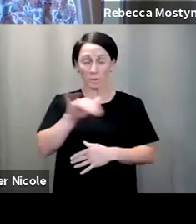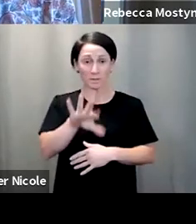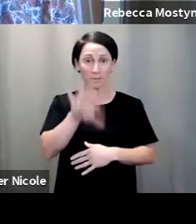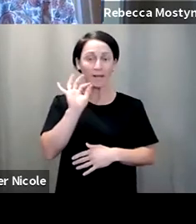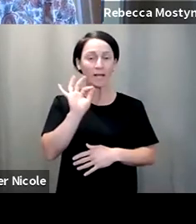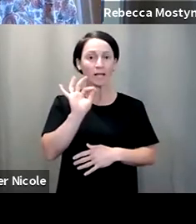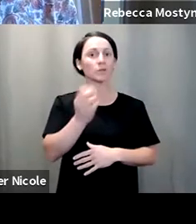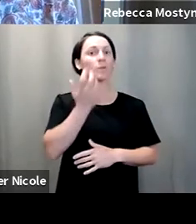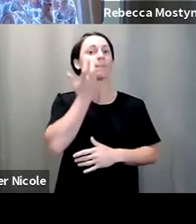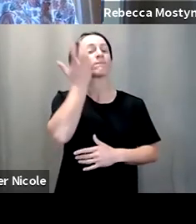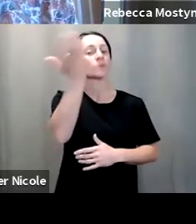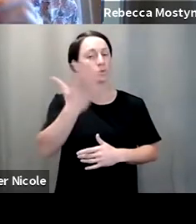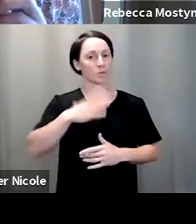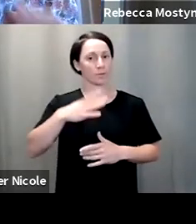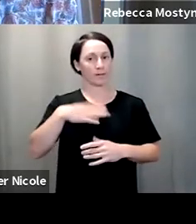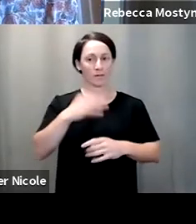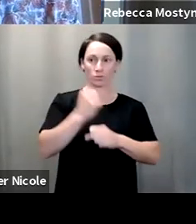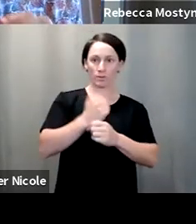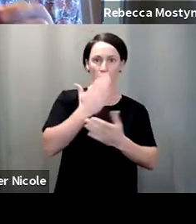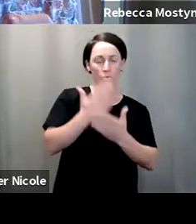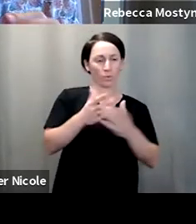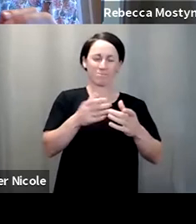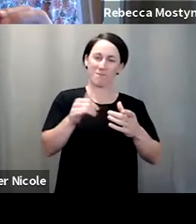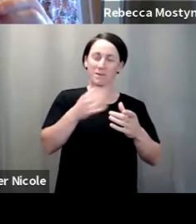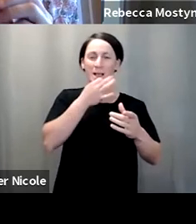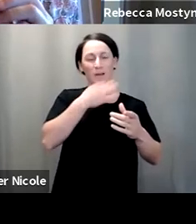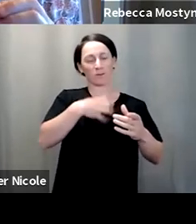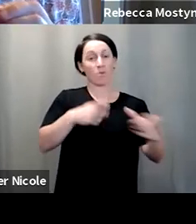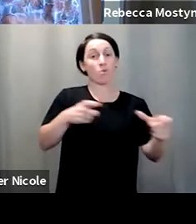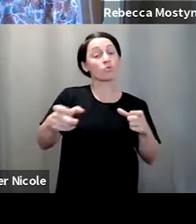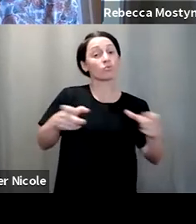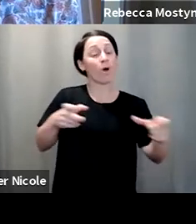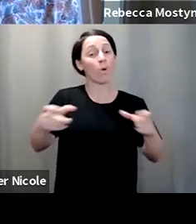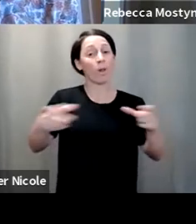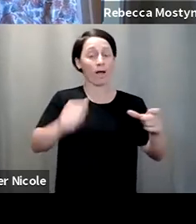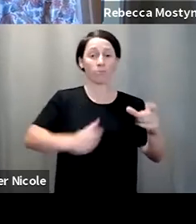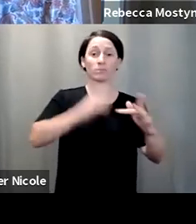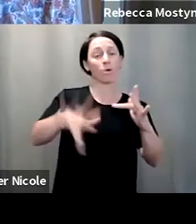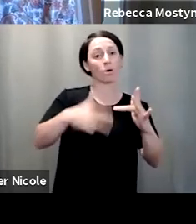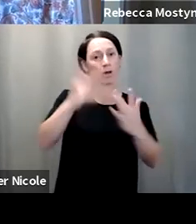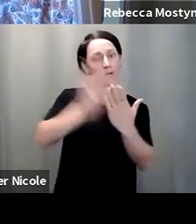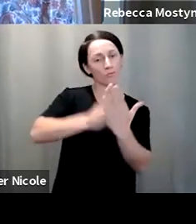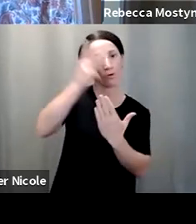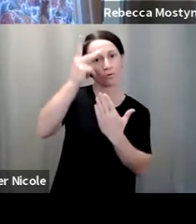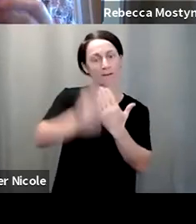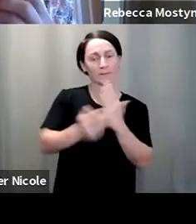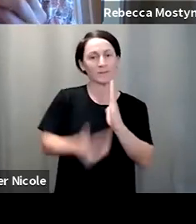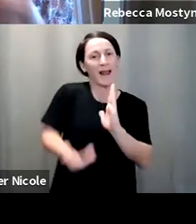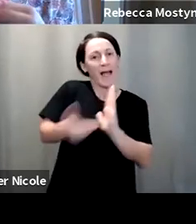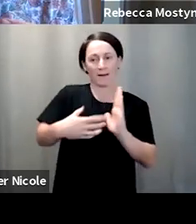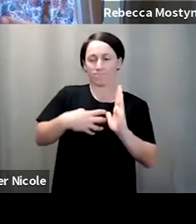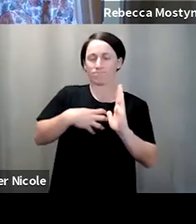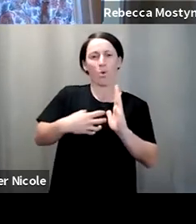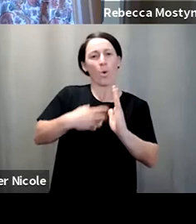digital programs and adding that layer of interpretive meaning to